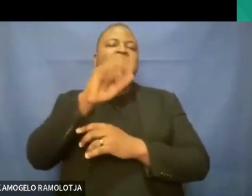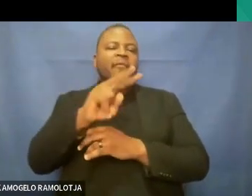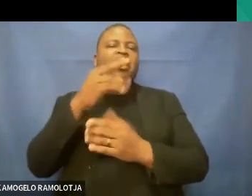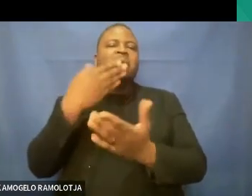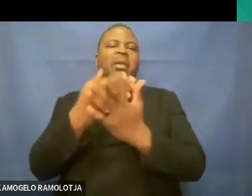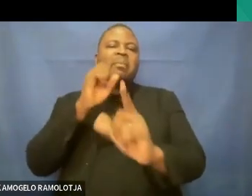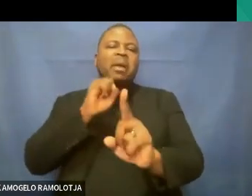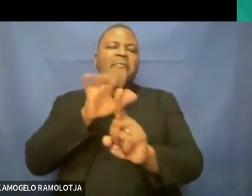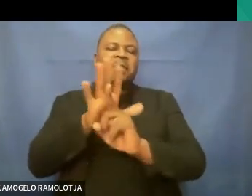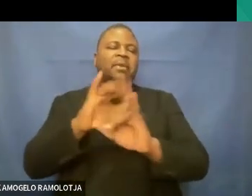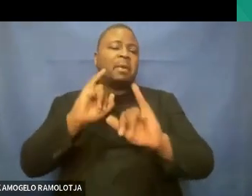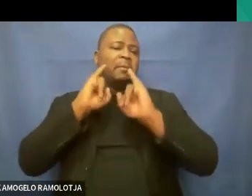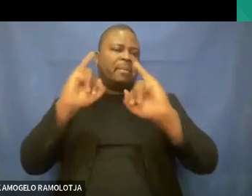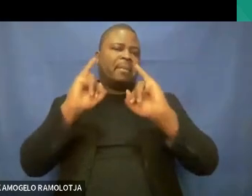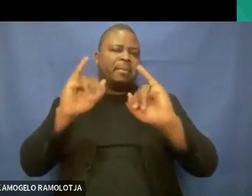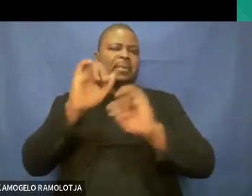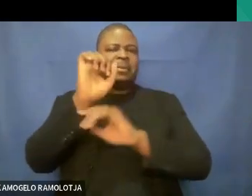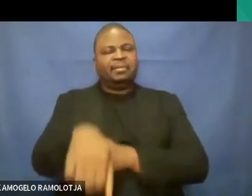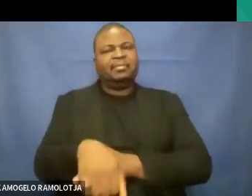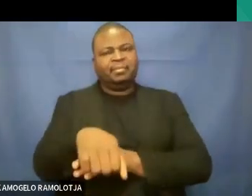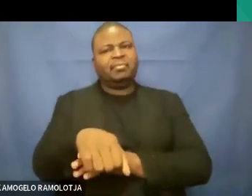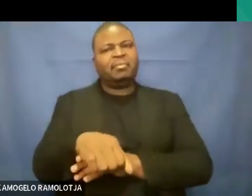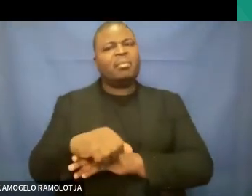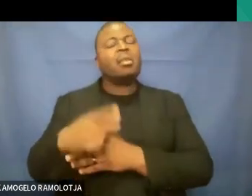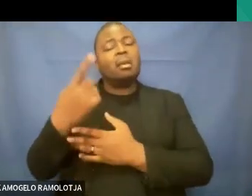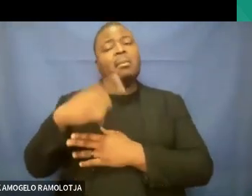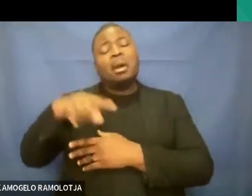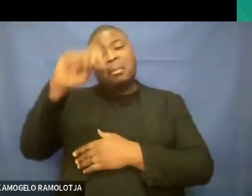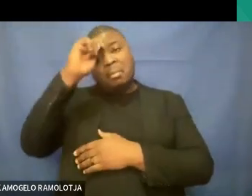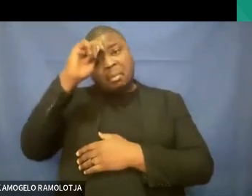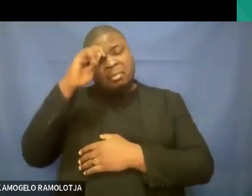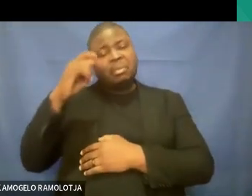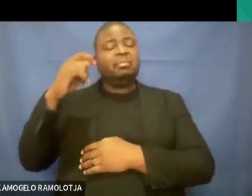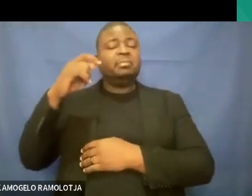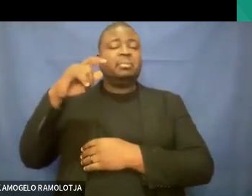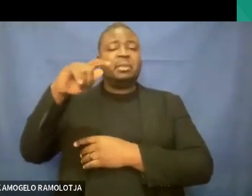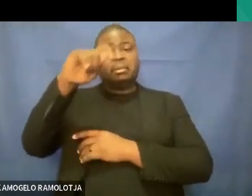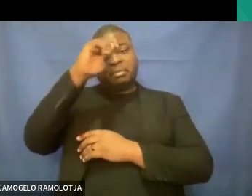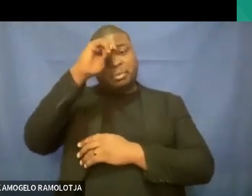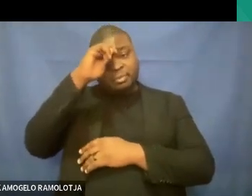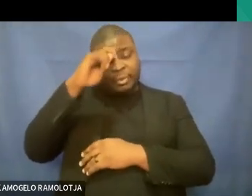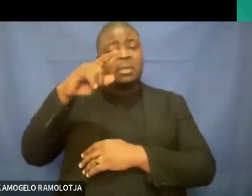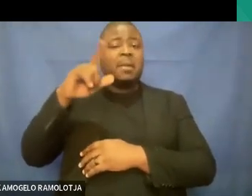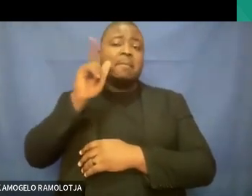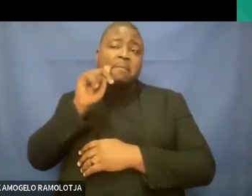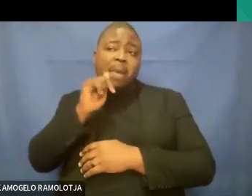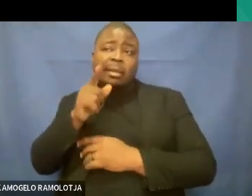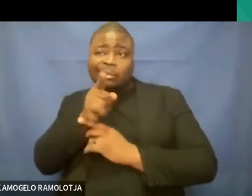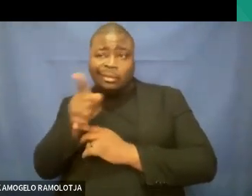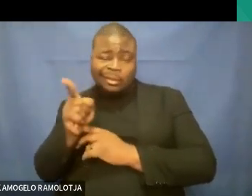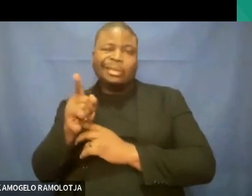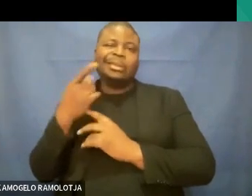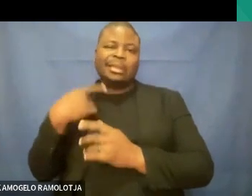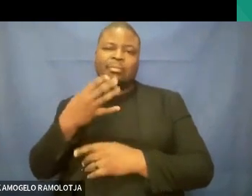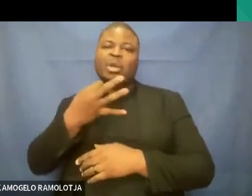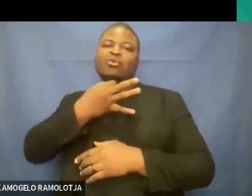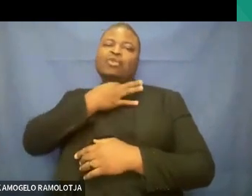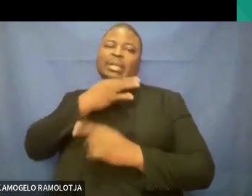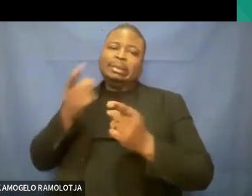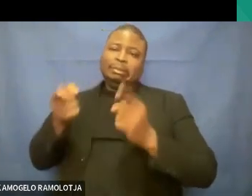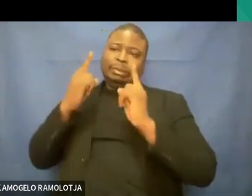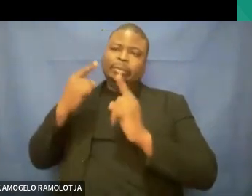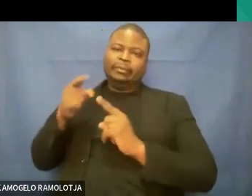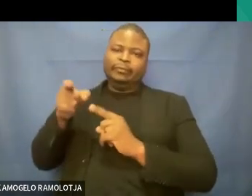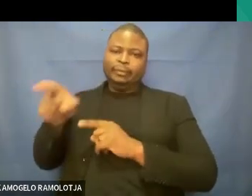health disorders that boys and men undergo that put them at risk of acquiring HIV/AIDS. Next slide,